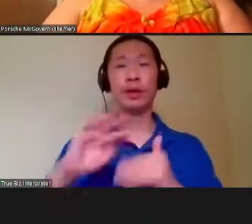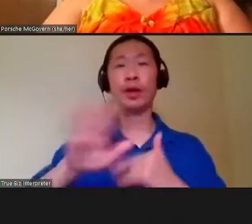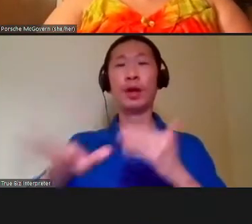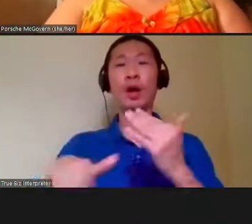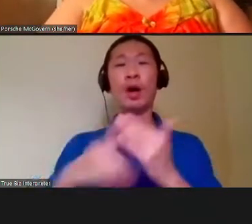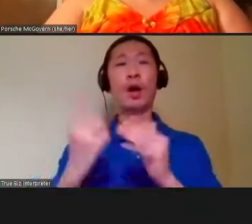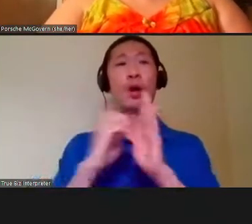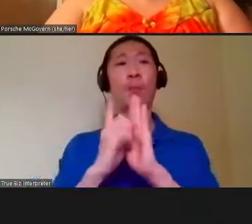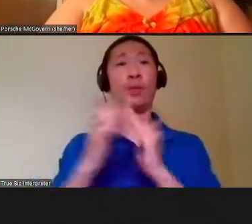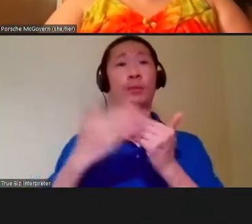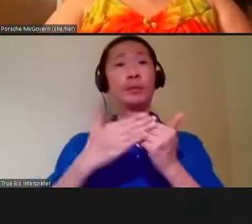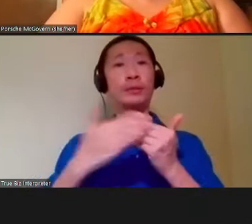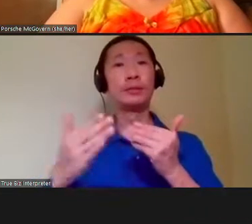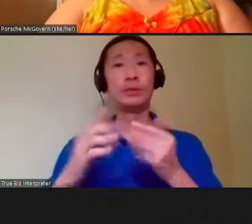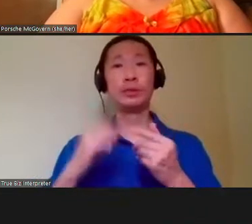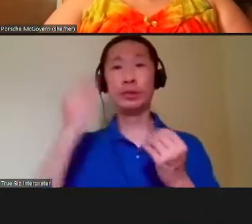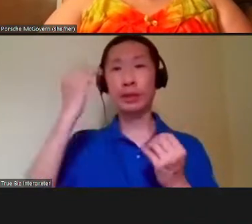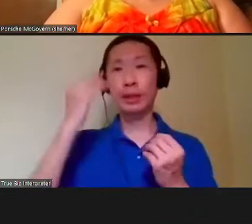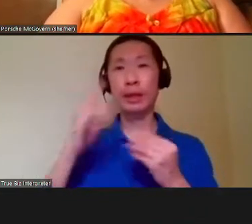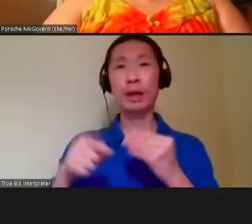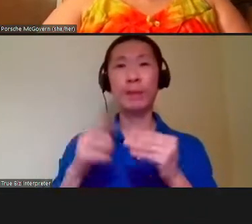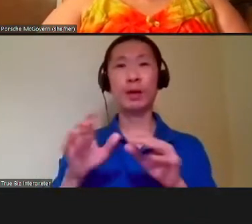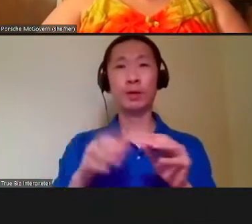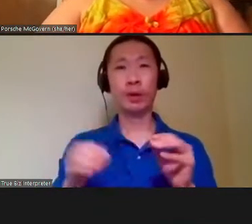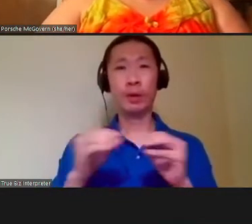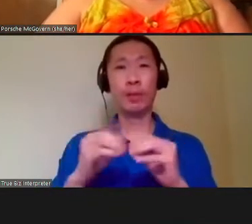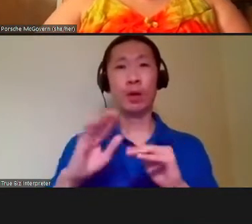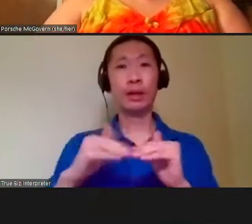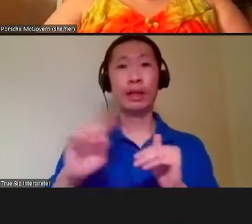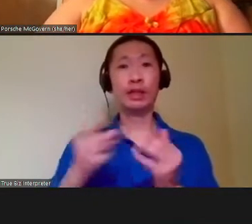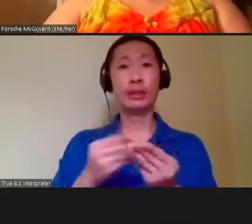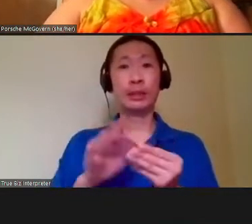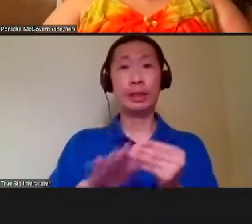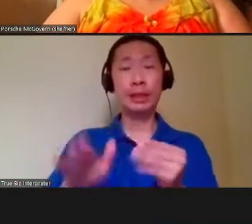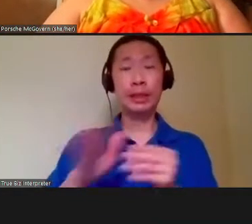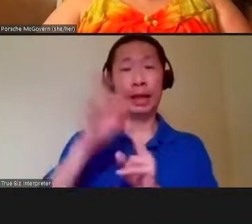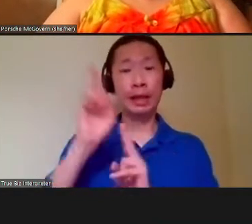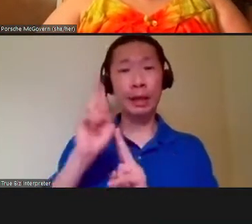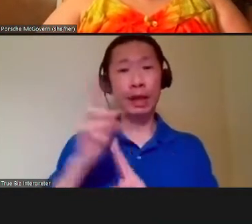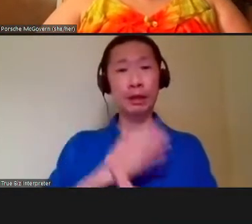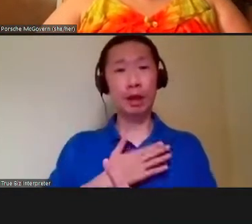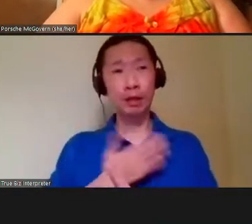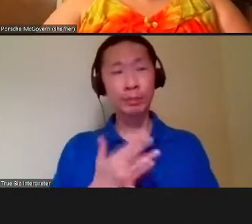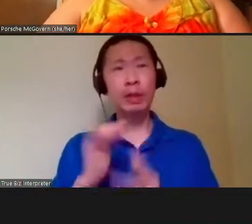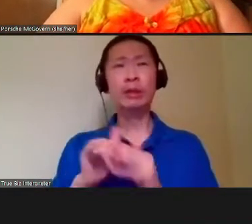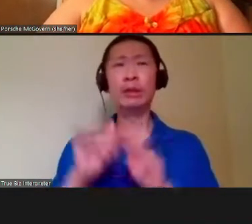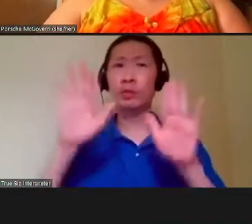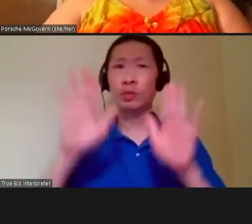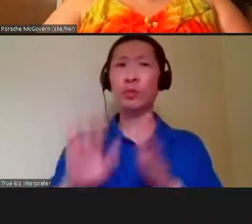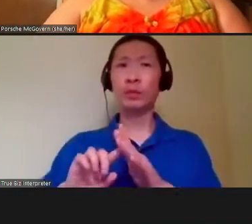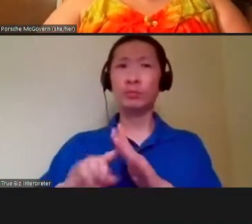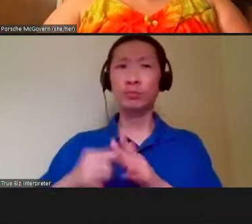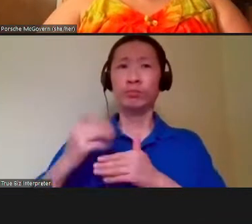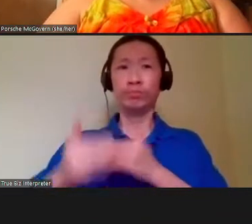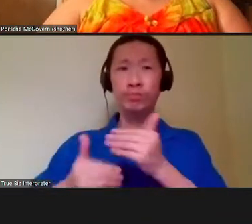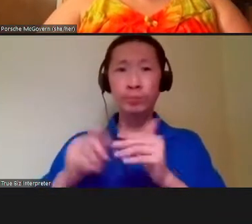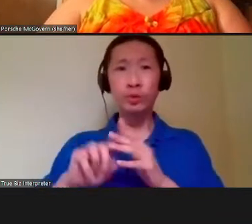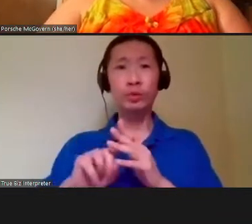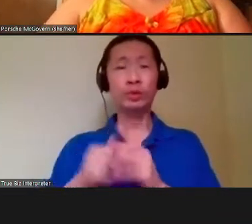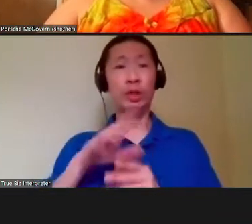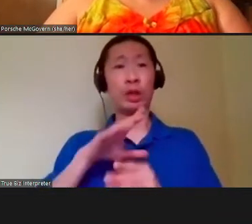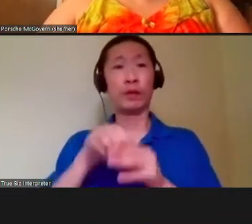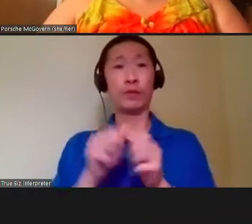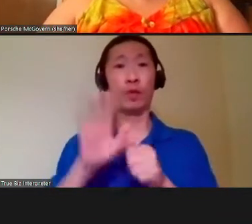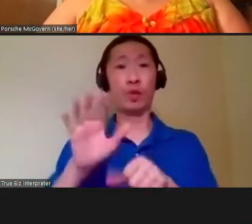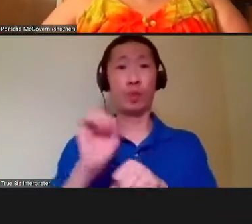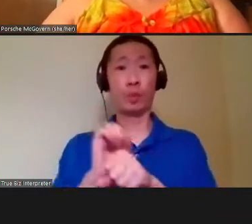going forward to think about going beyond land acknowledgement, which is a great step and a great protocol to start integrating into your own